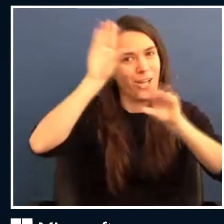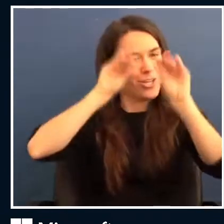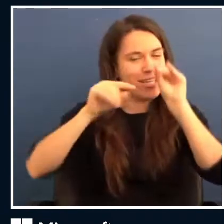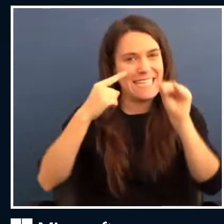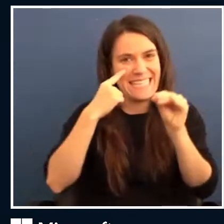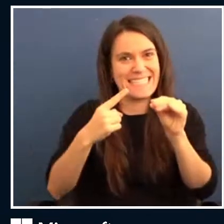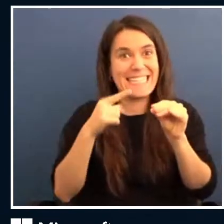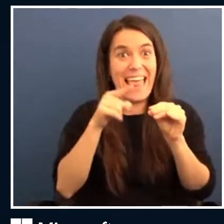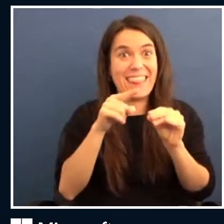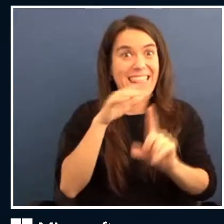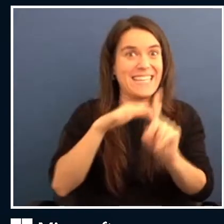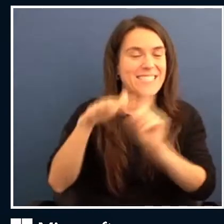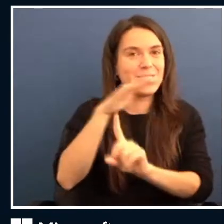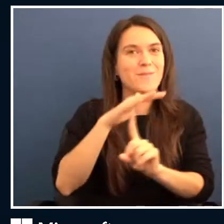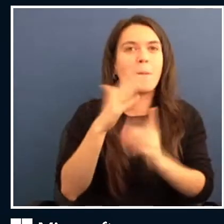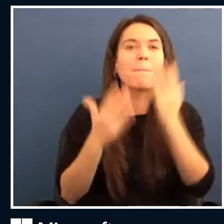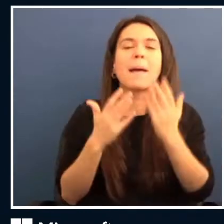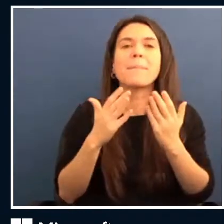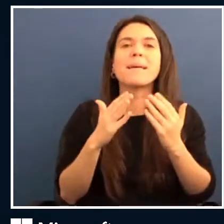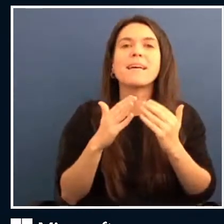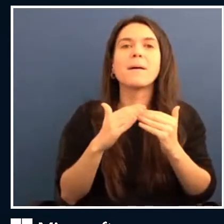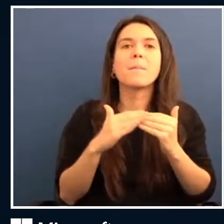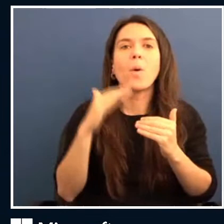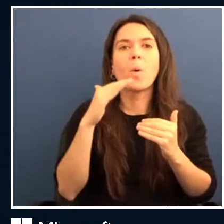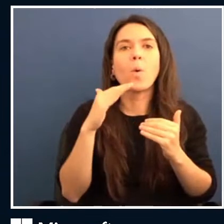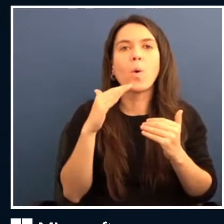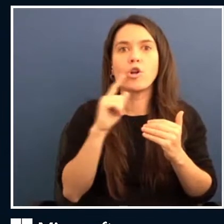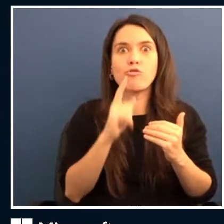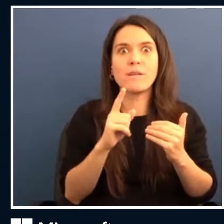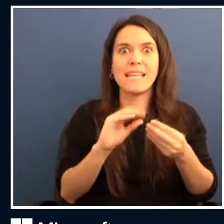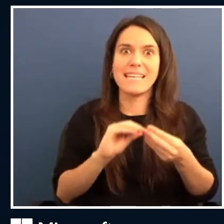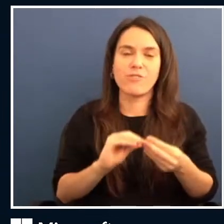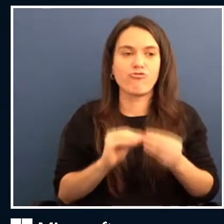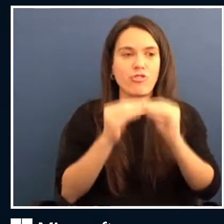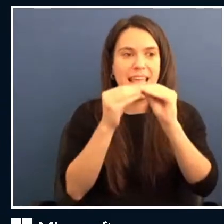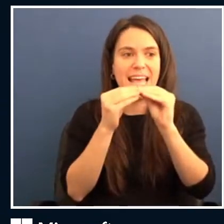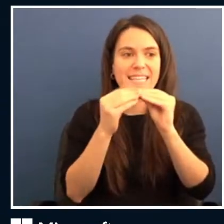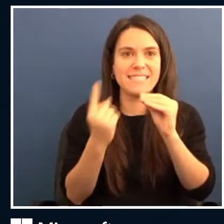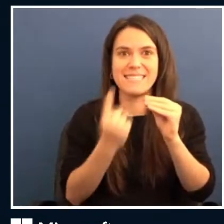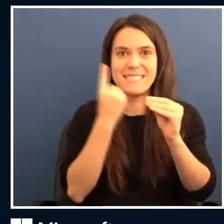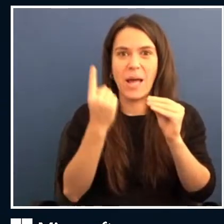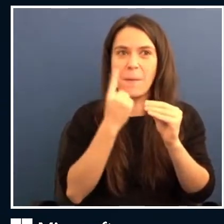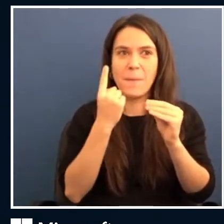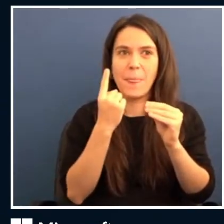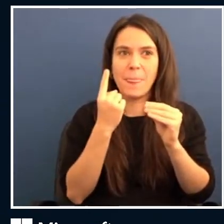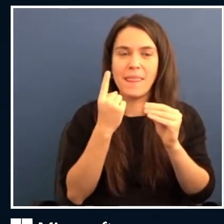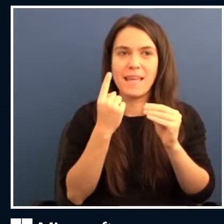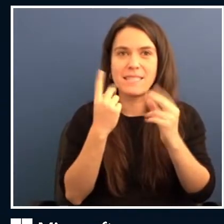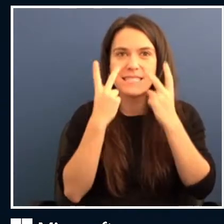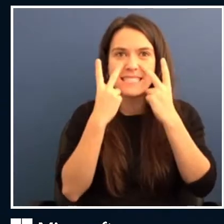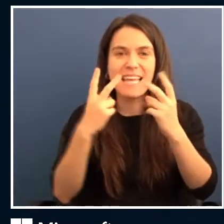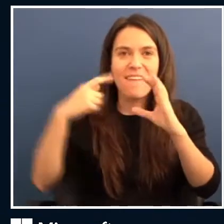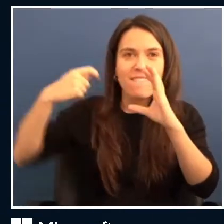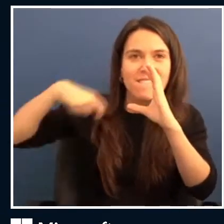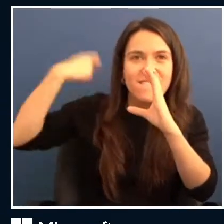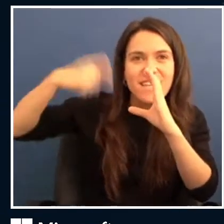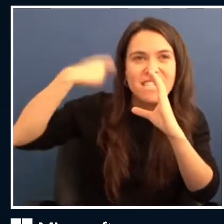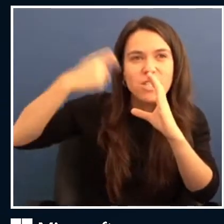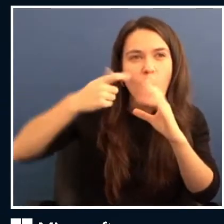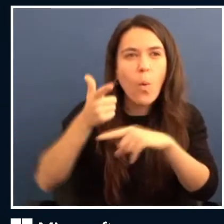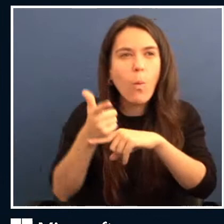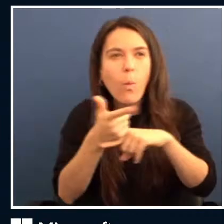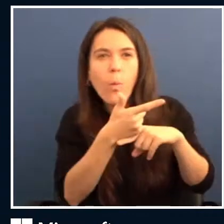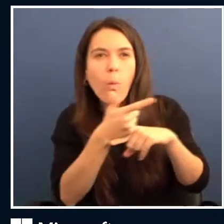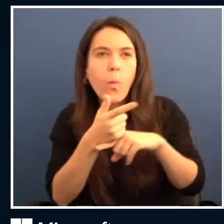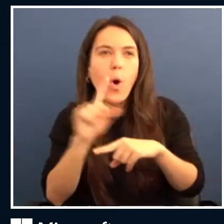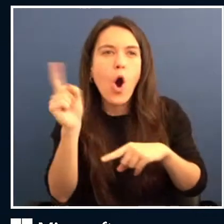at that point you could actually like create something where you could take like a video in the lifetime and it'll detect where the hummingbird is